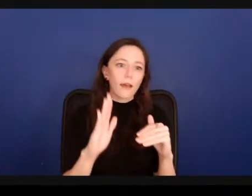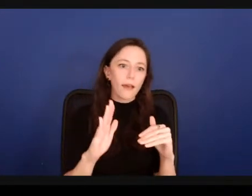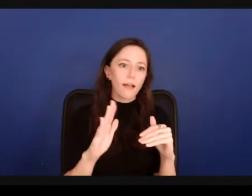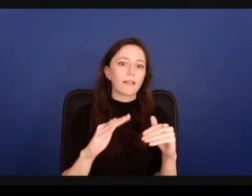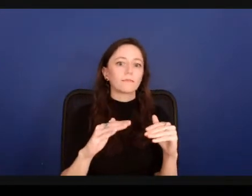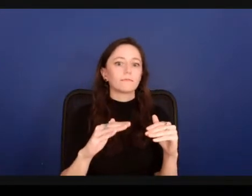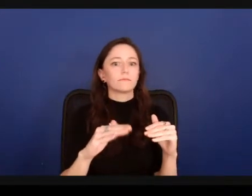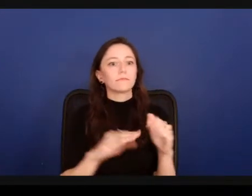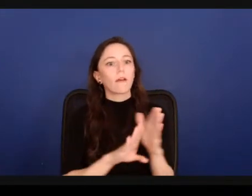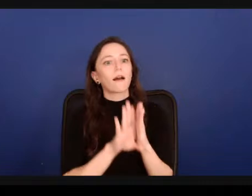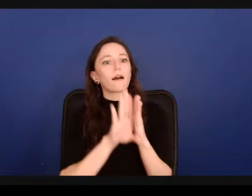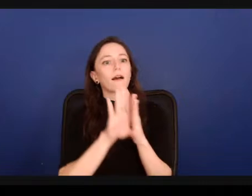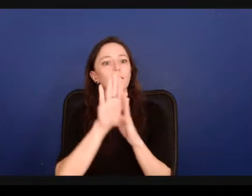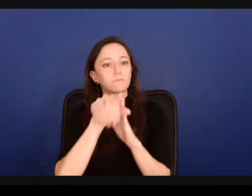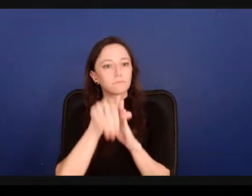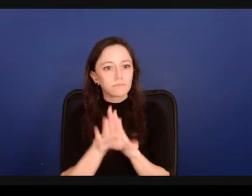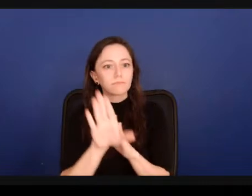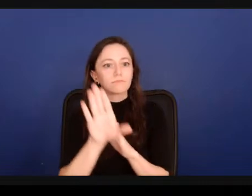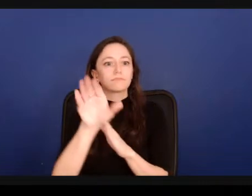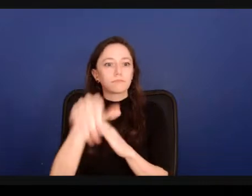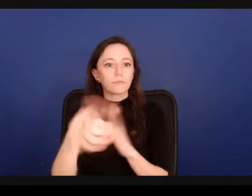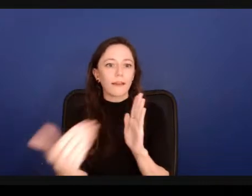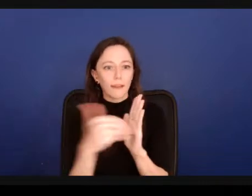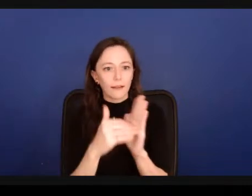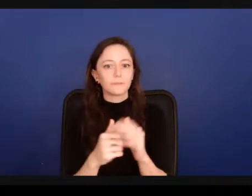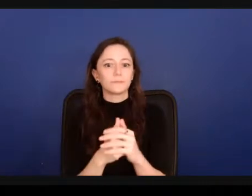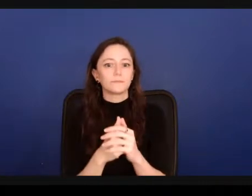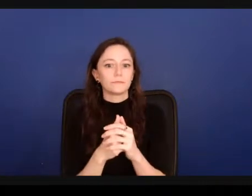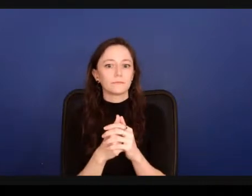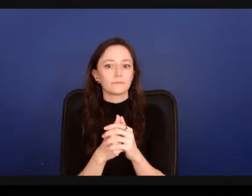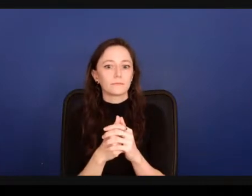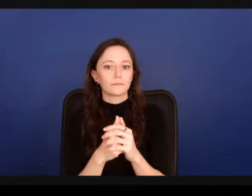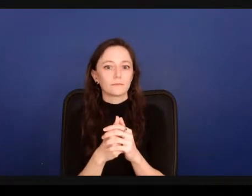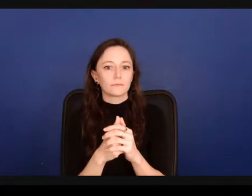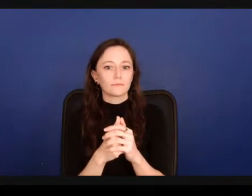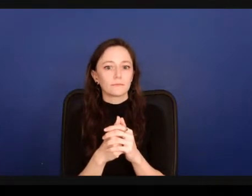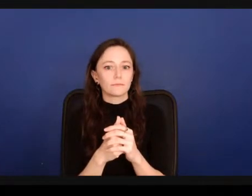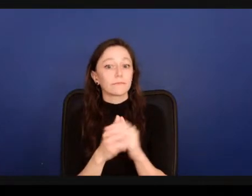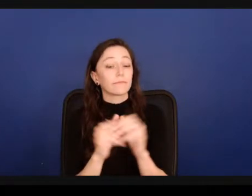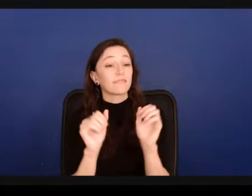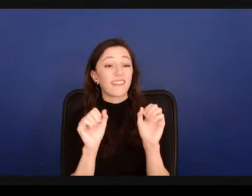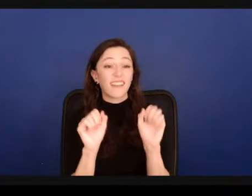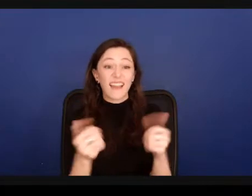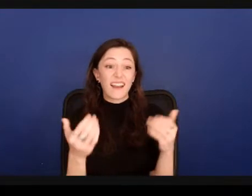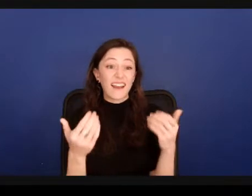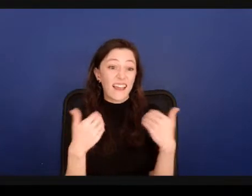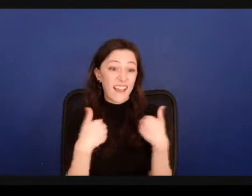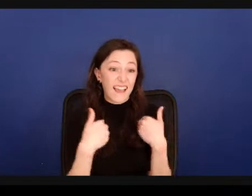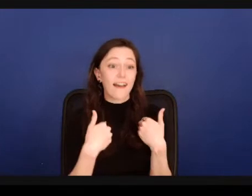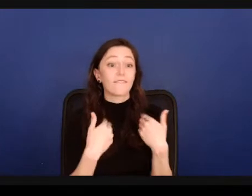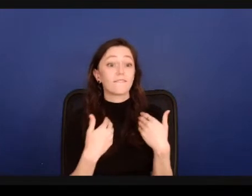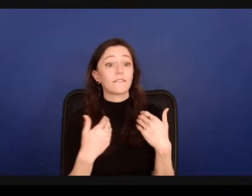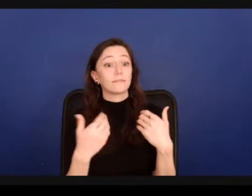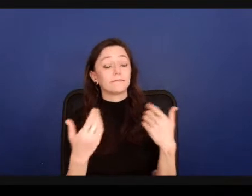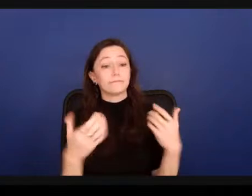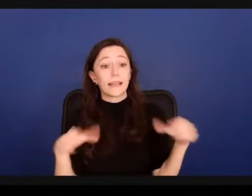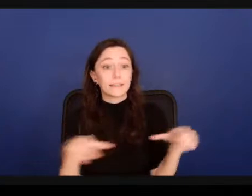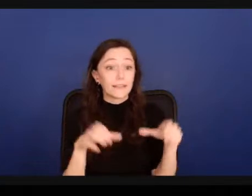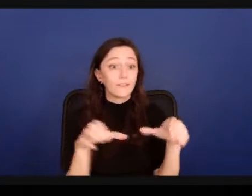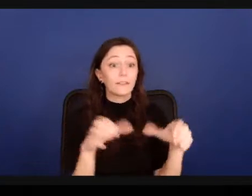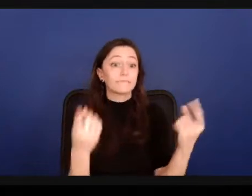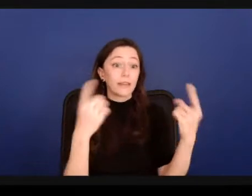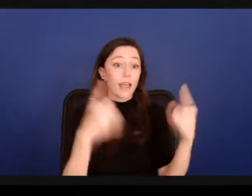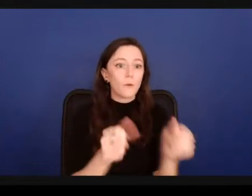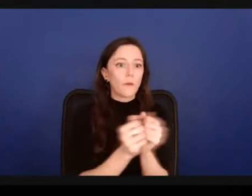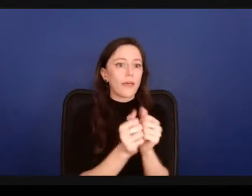area. And eruptive activity could occur with little or no warning. No activity is unusually